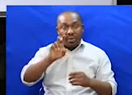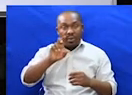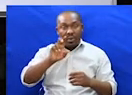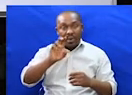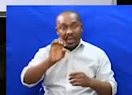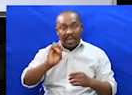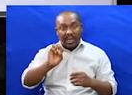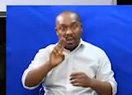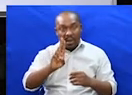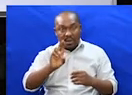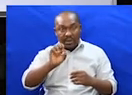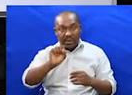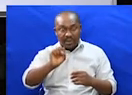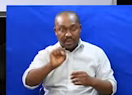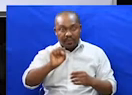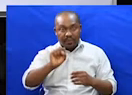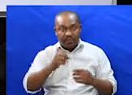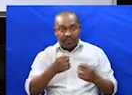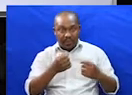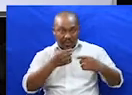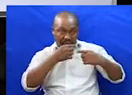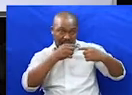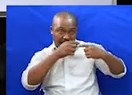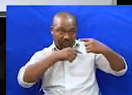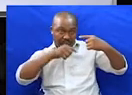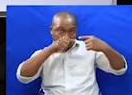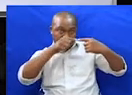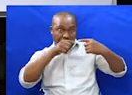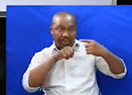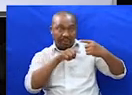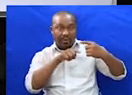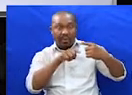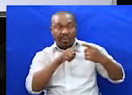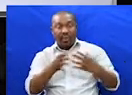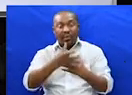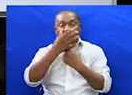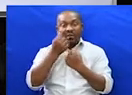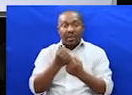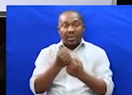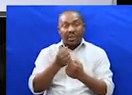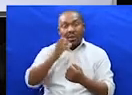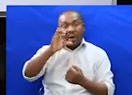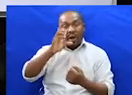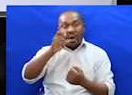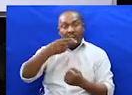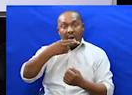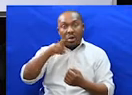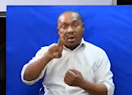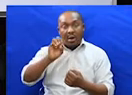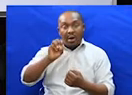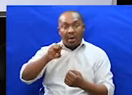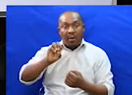Chromosomes and genes. So in the previous lesson, we explained a